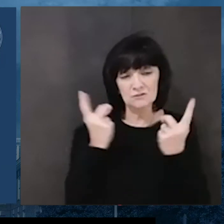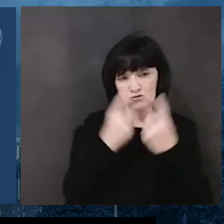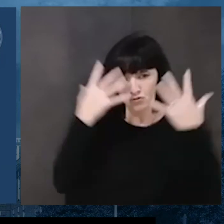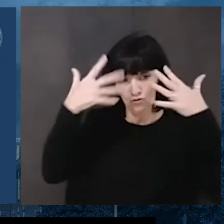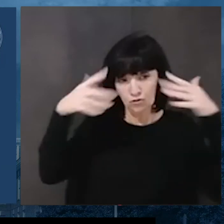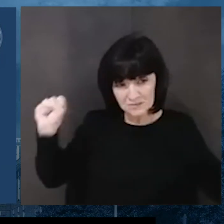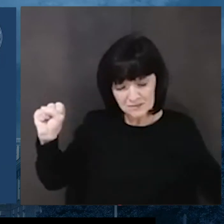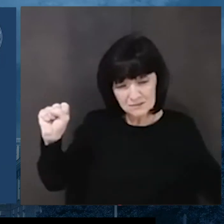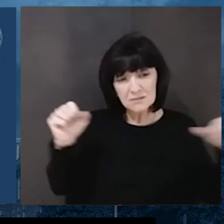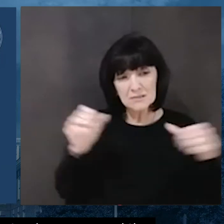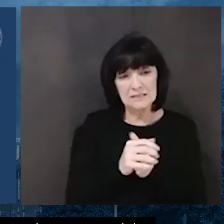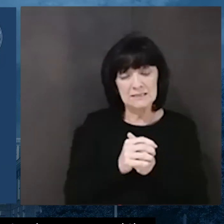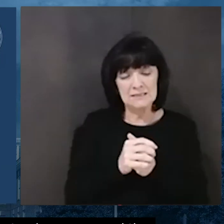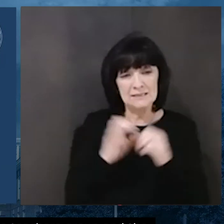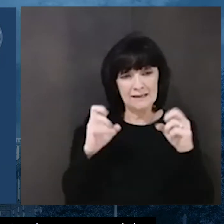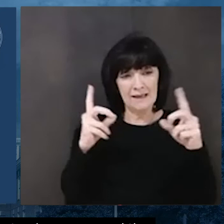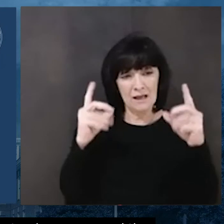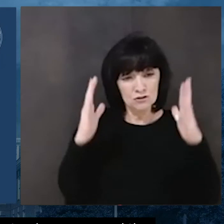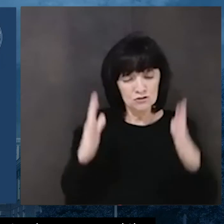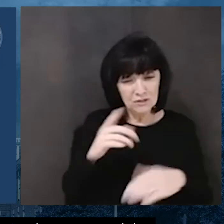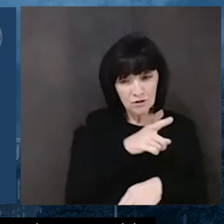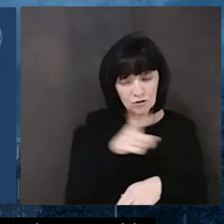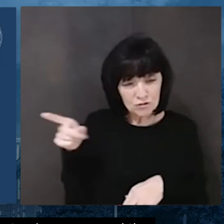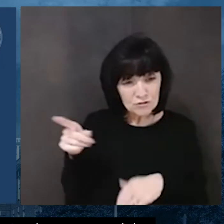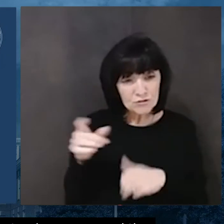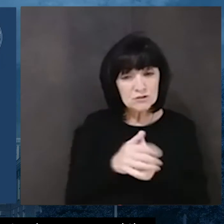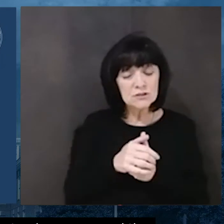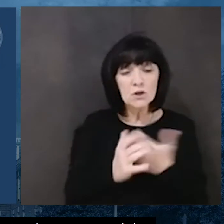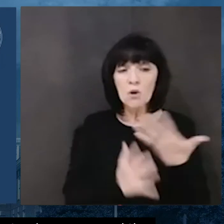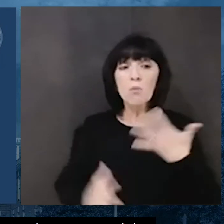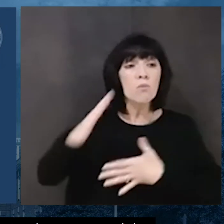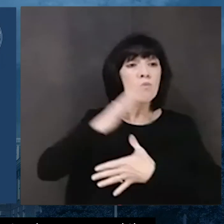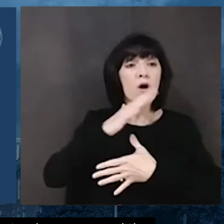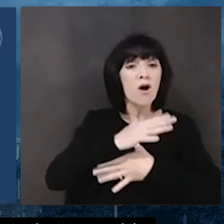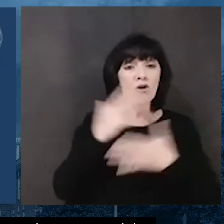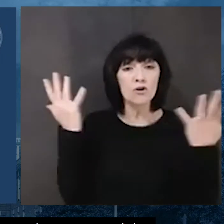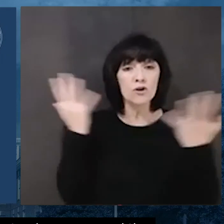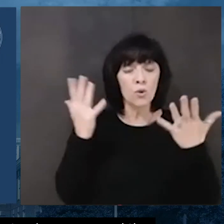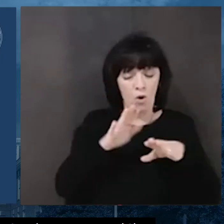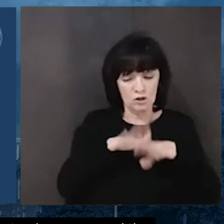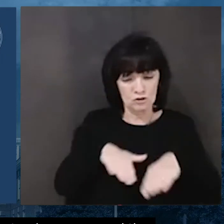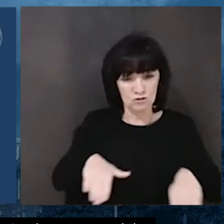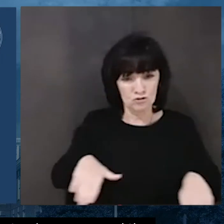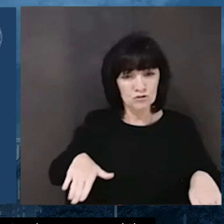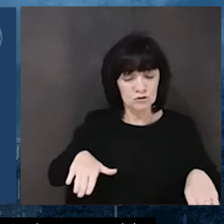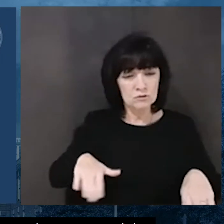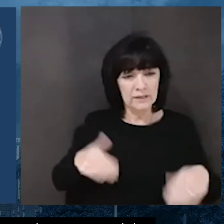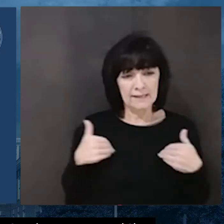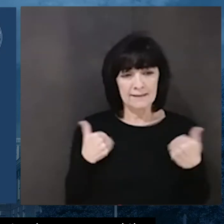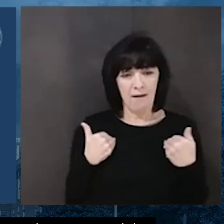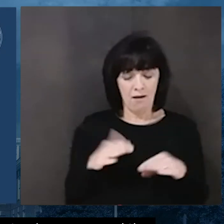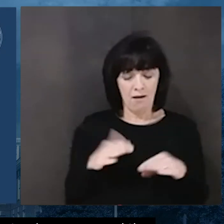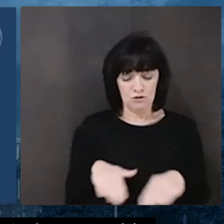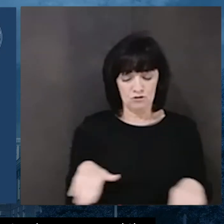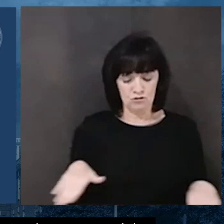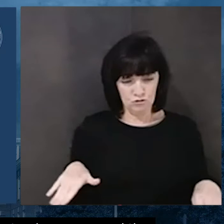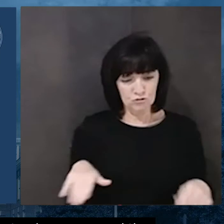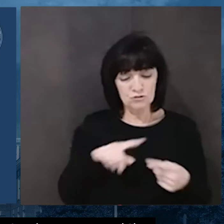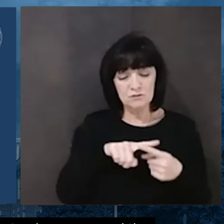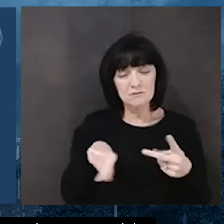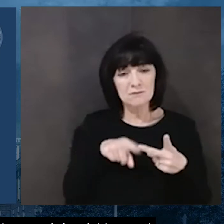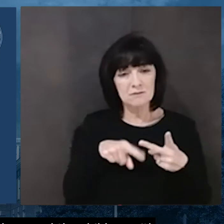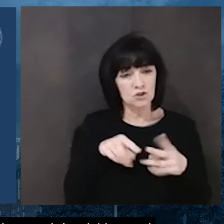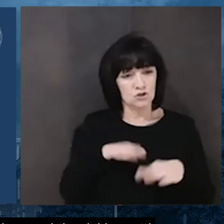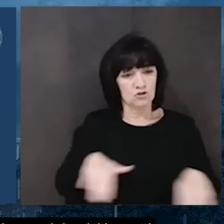think the priority will be certainly on the younger children, children with disabilities, as has been the case. I think we